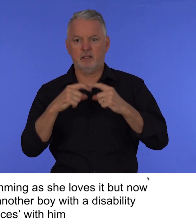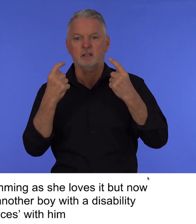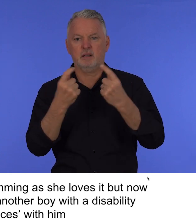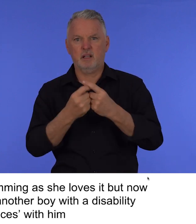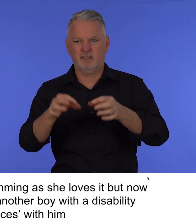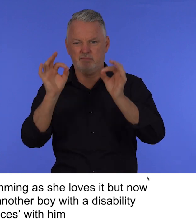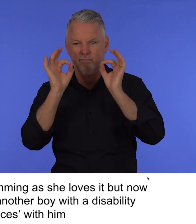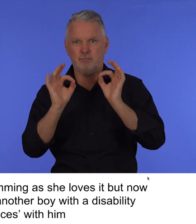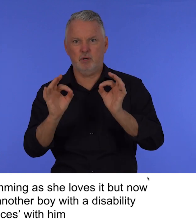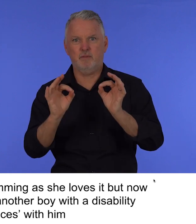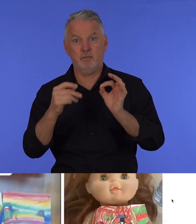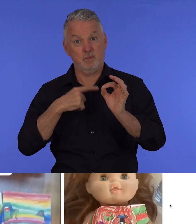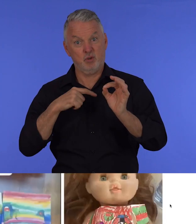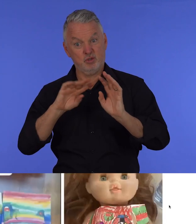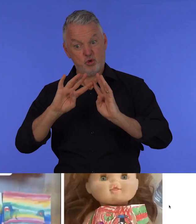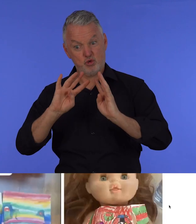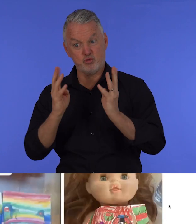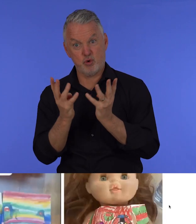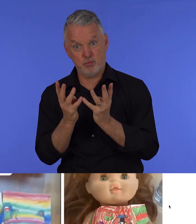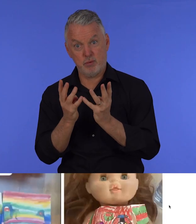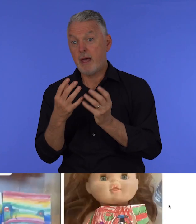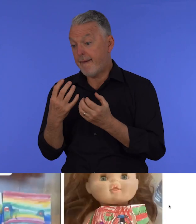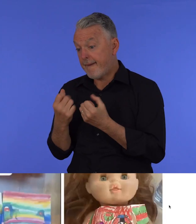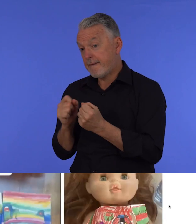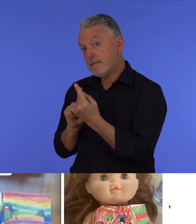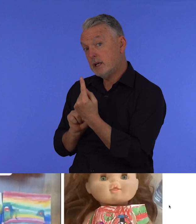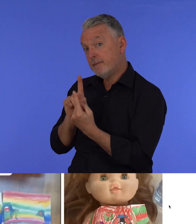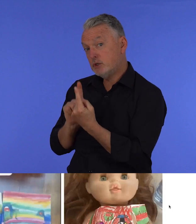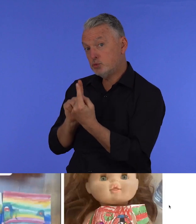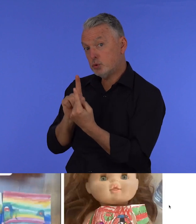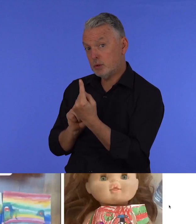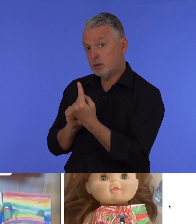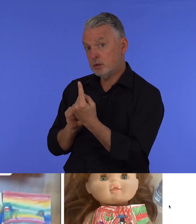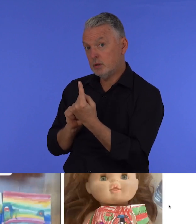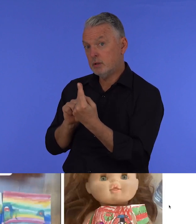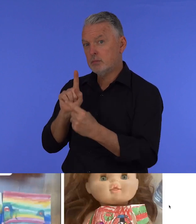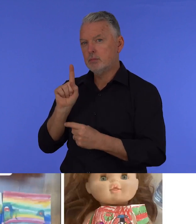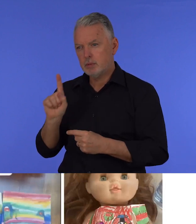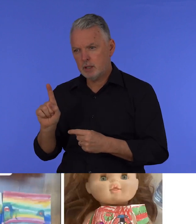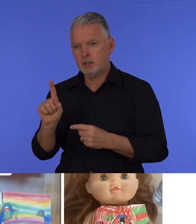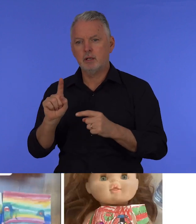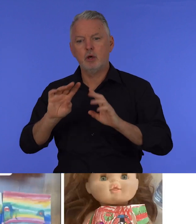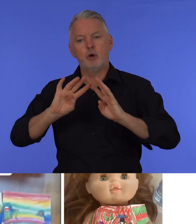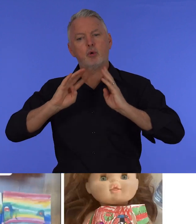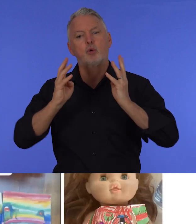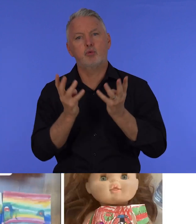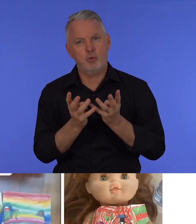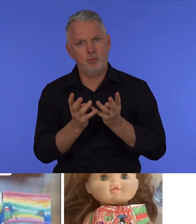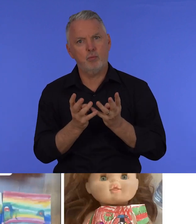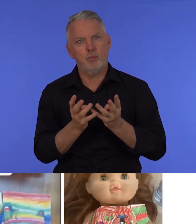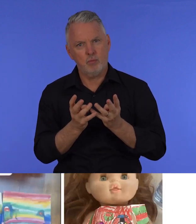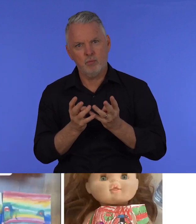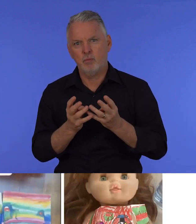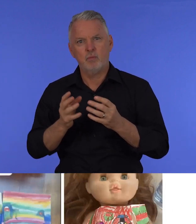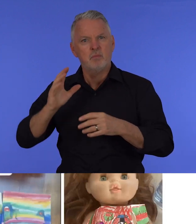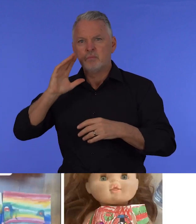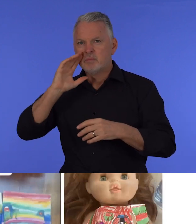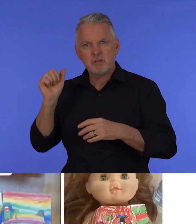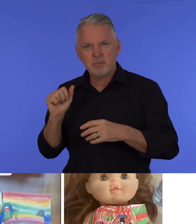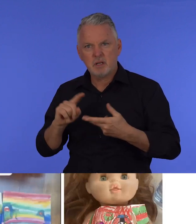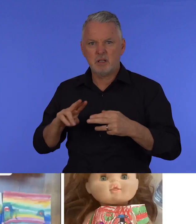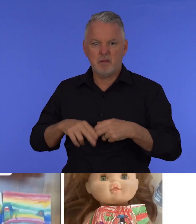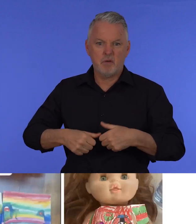make sense because that is the activity she loves, and it's a group thing, but it's also individual in that it doesn't affect